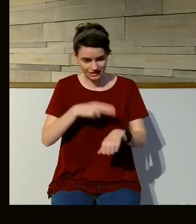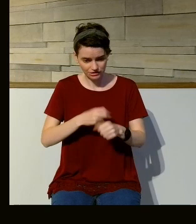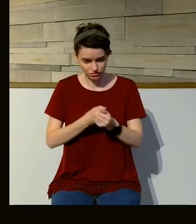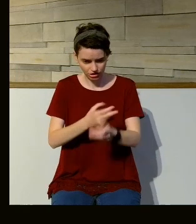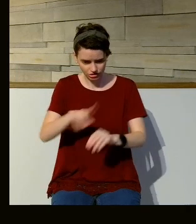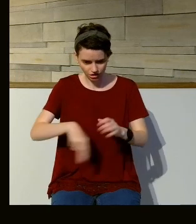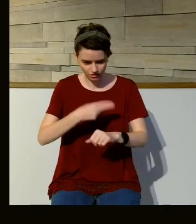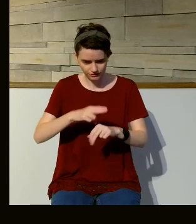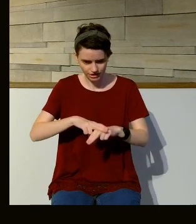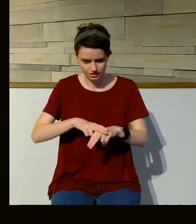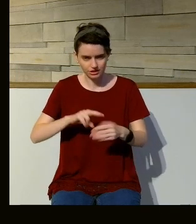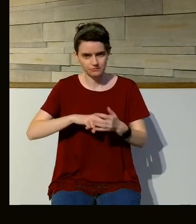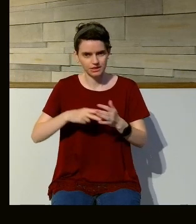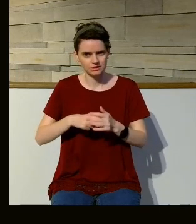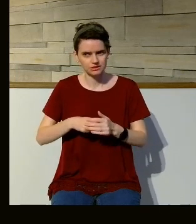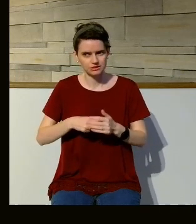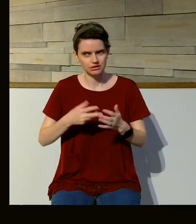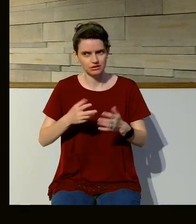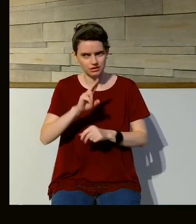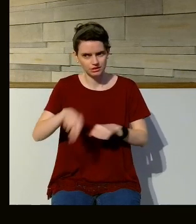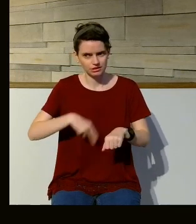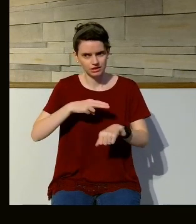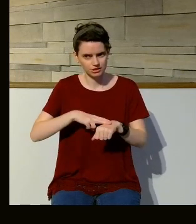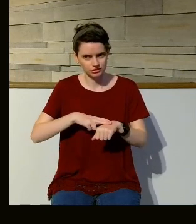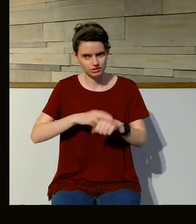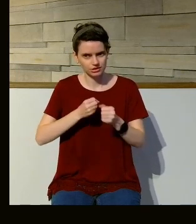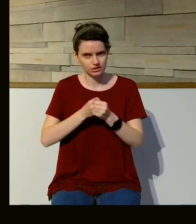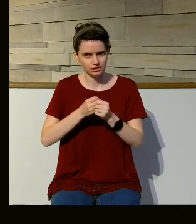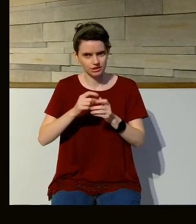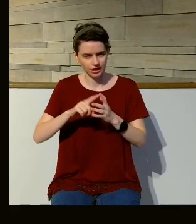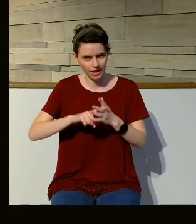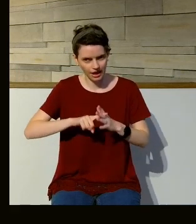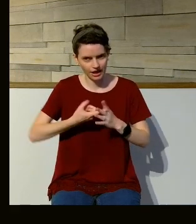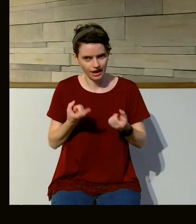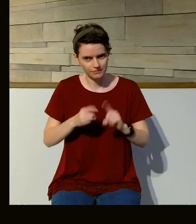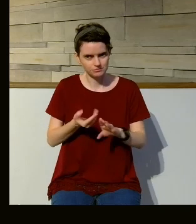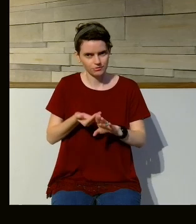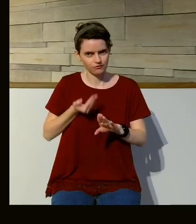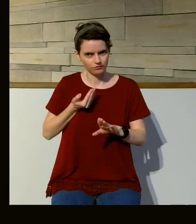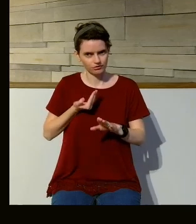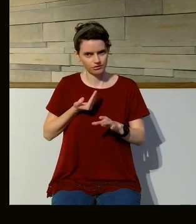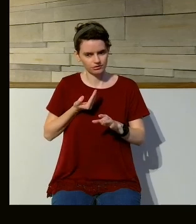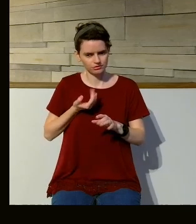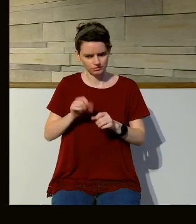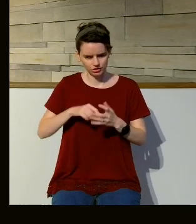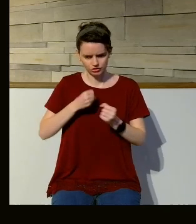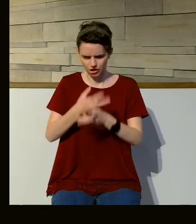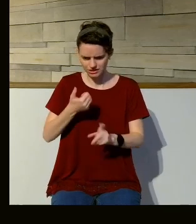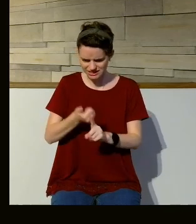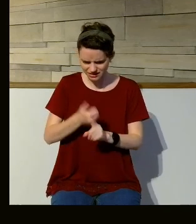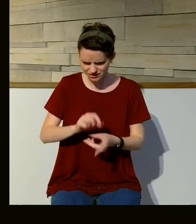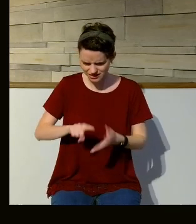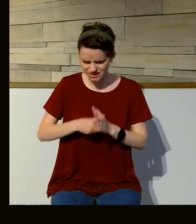of nature would be to imply that nature existed logically prior to its existence in order to bring itself into existence,